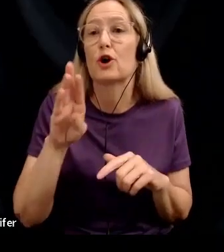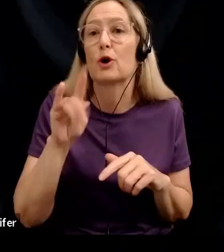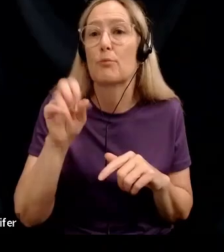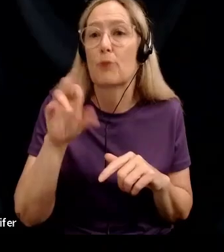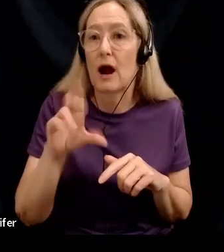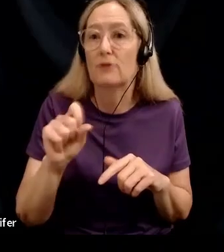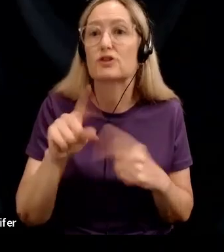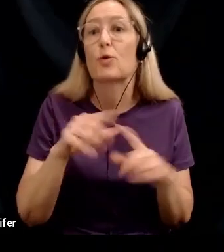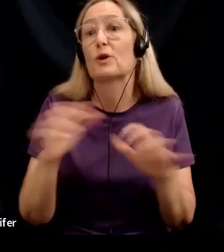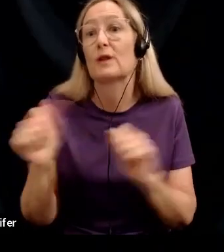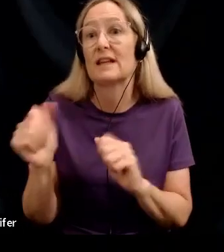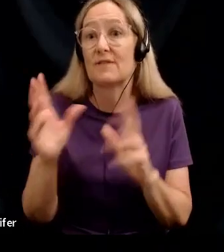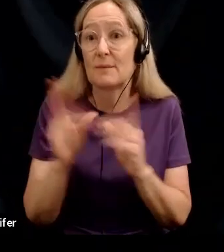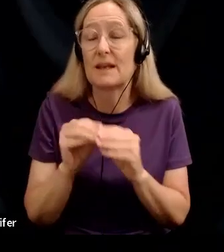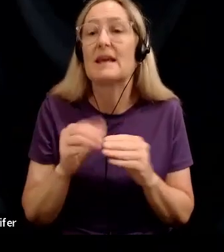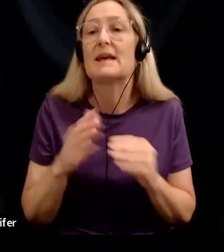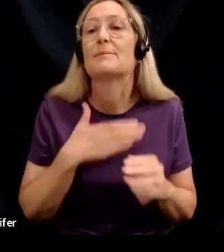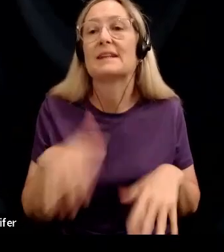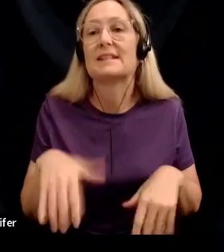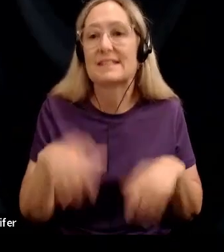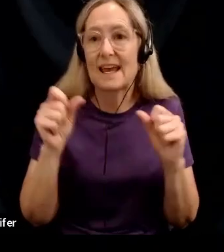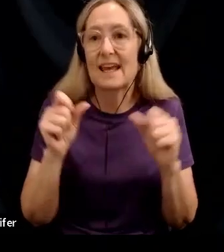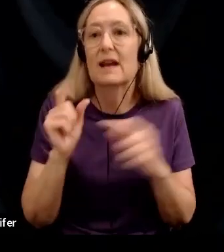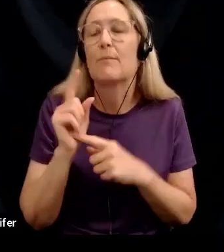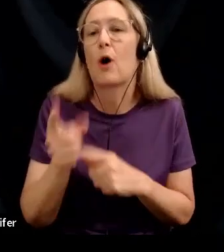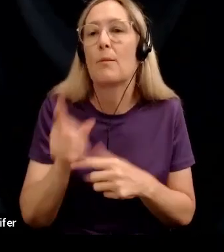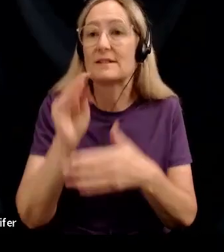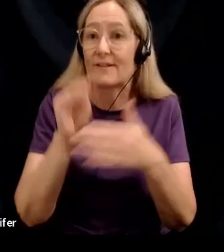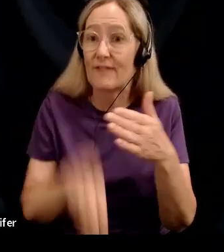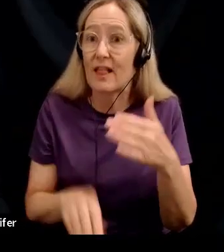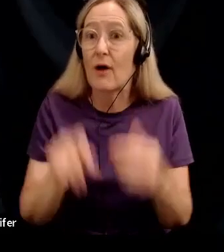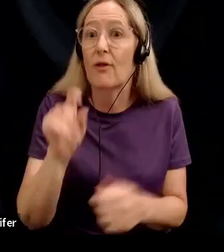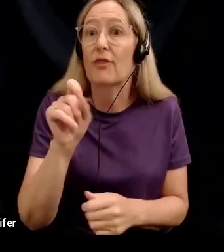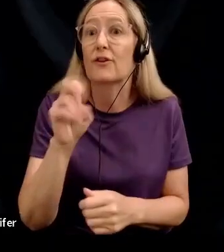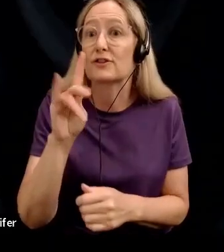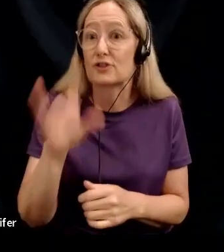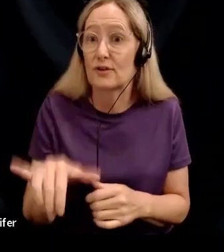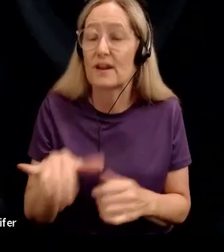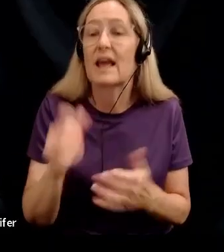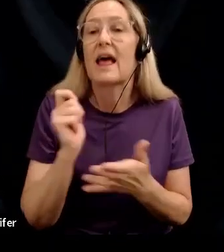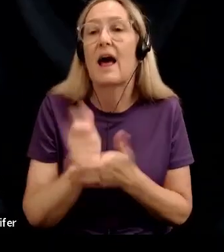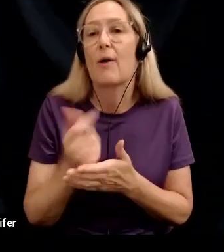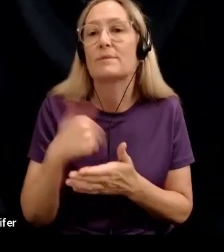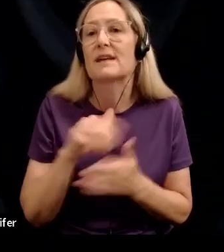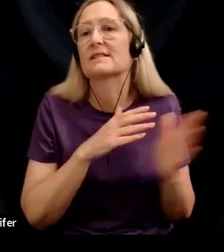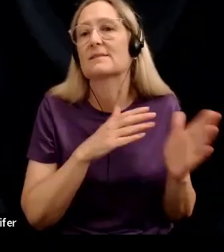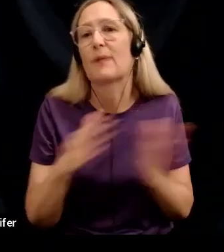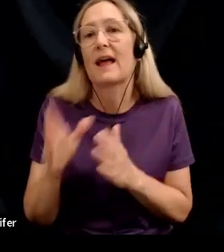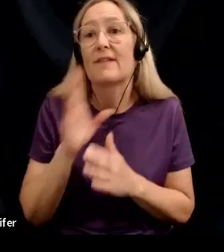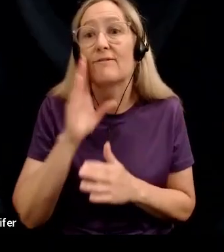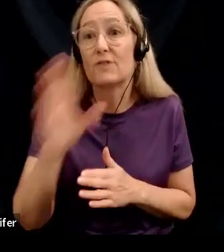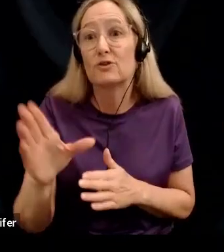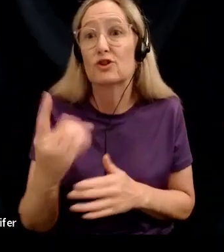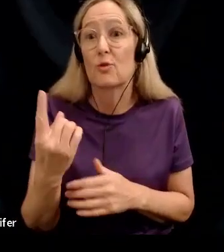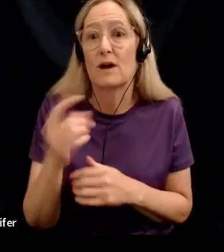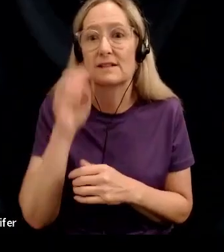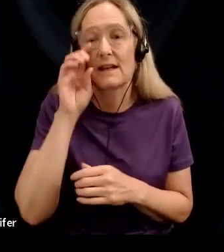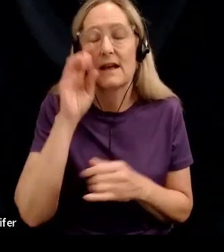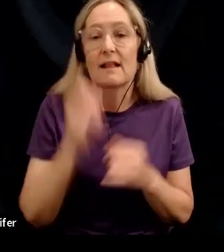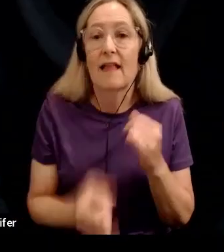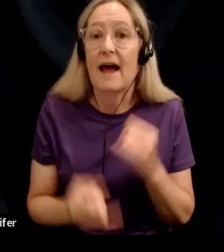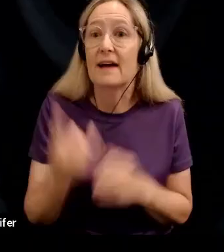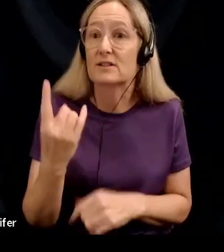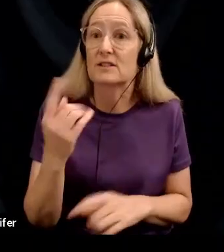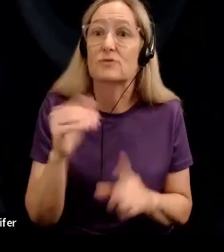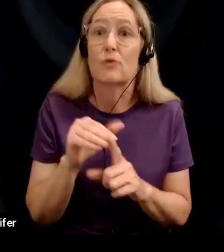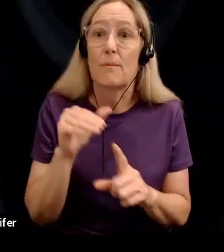meeting. Please take a moment and complete that survey. It helps us greatly when planning future sessions. And one last quick